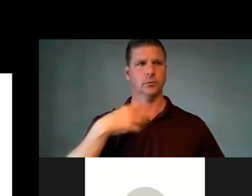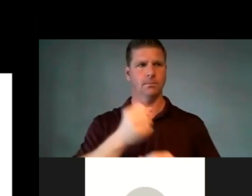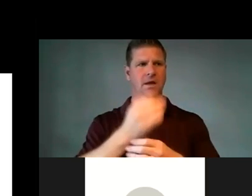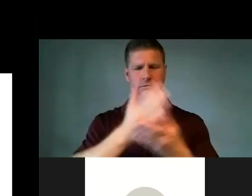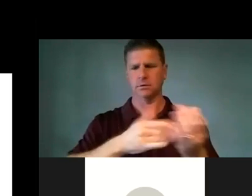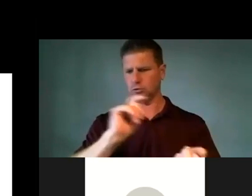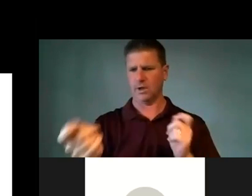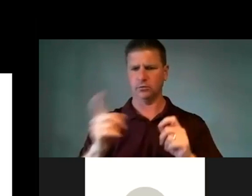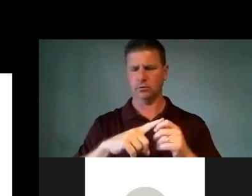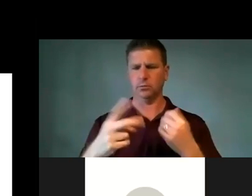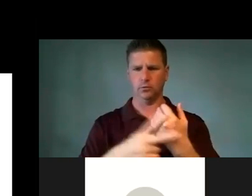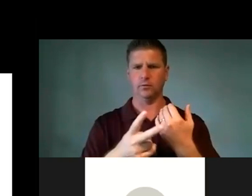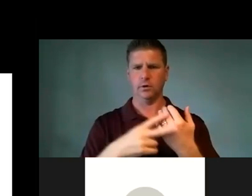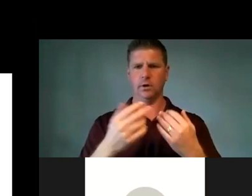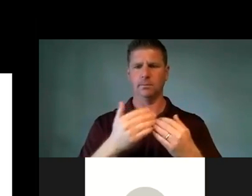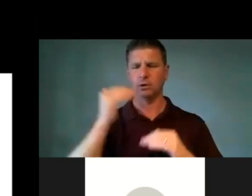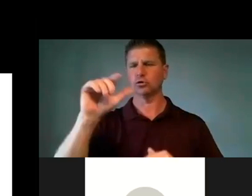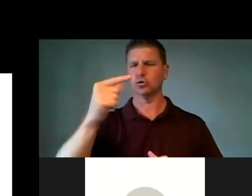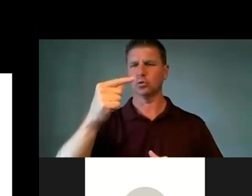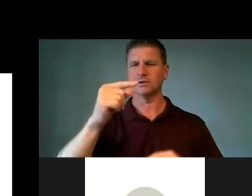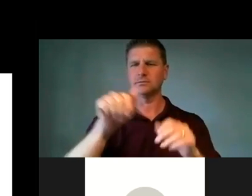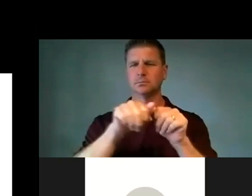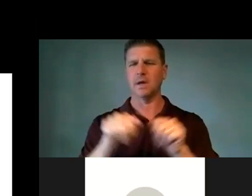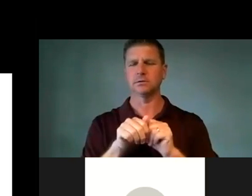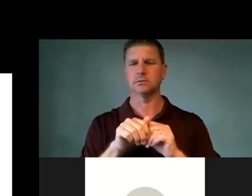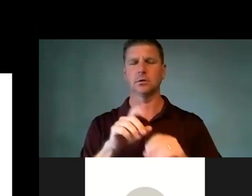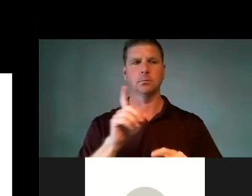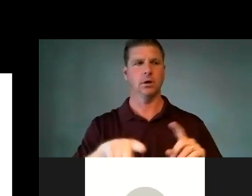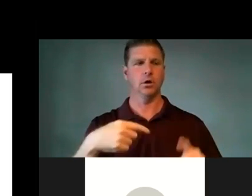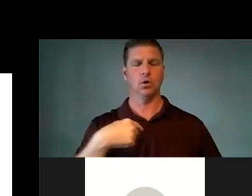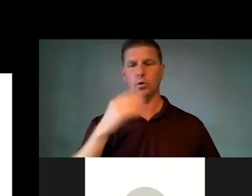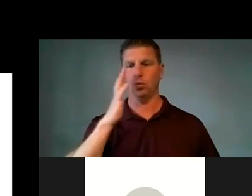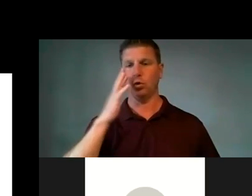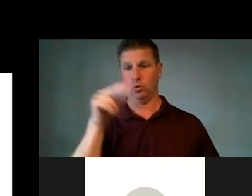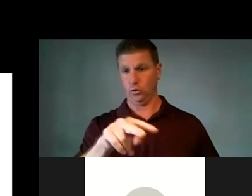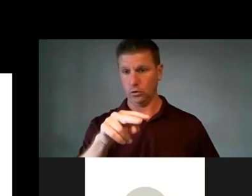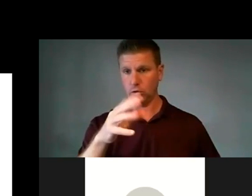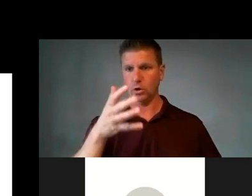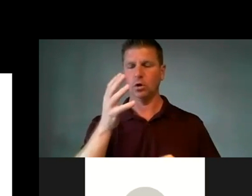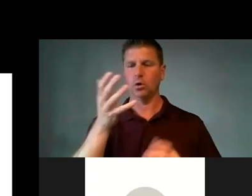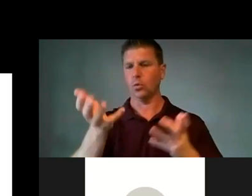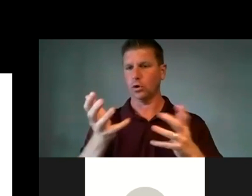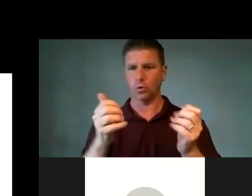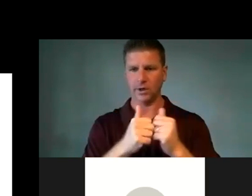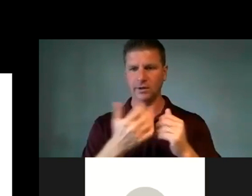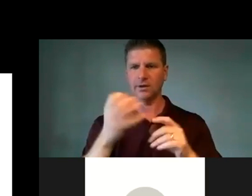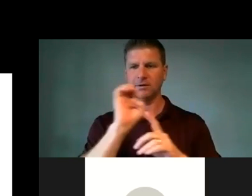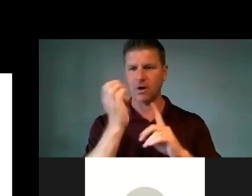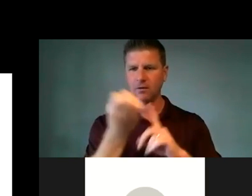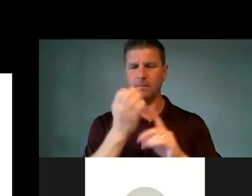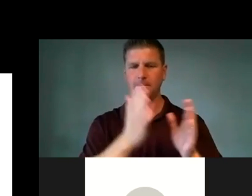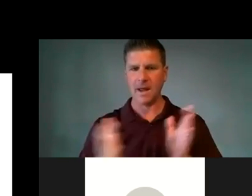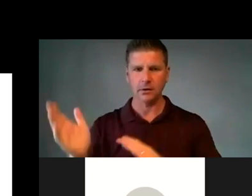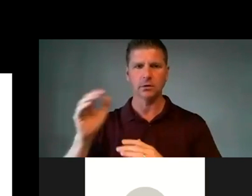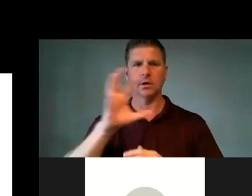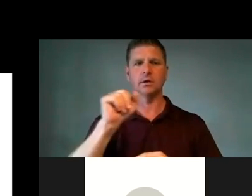already to preserve as much green space as we can, but we're going to be looking and working with the environmental planners and